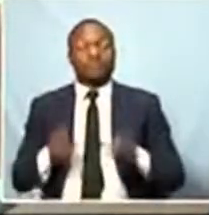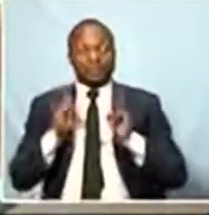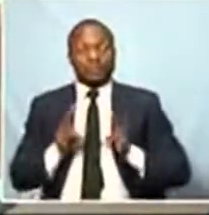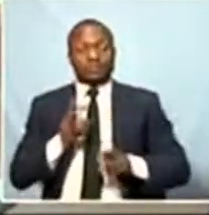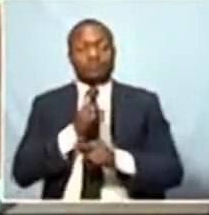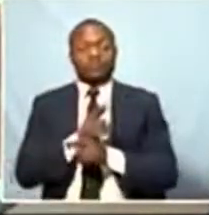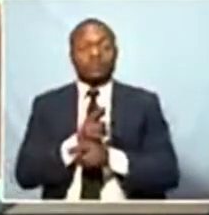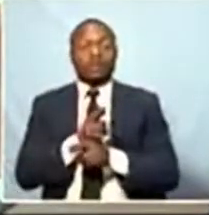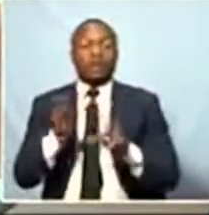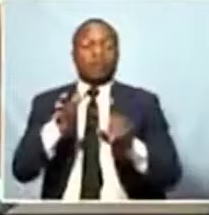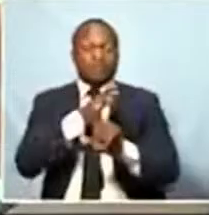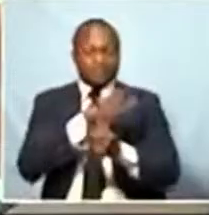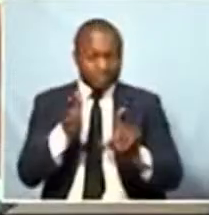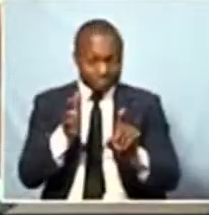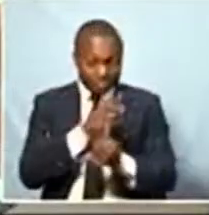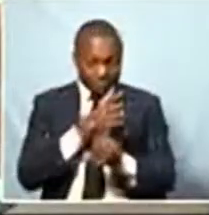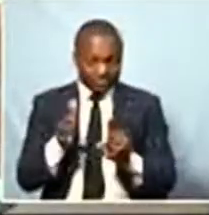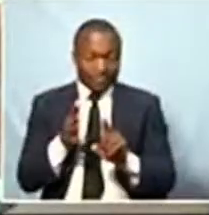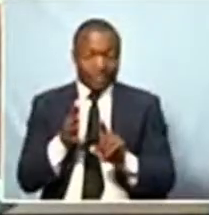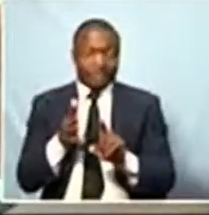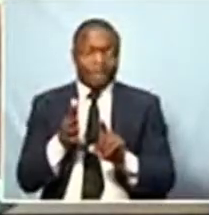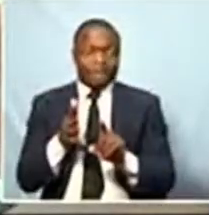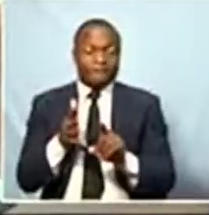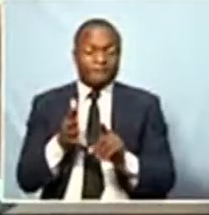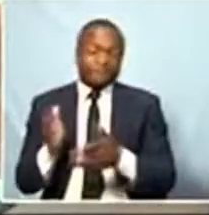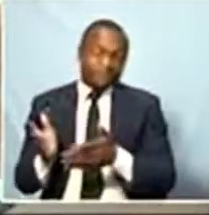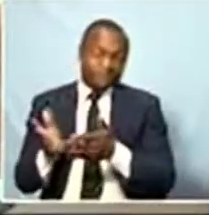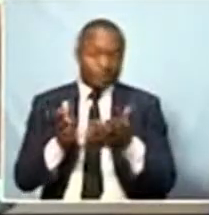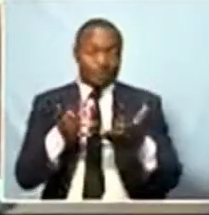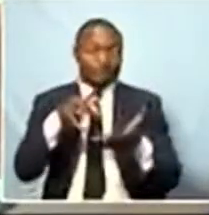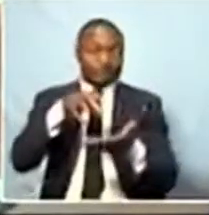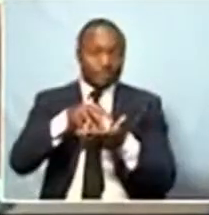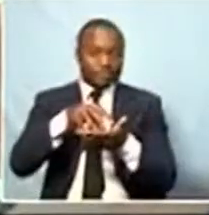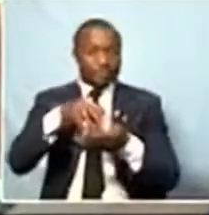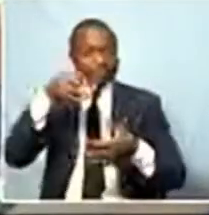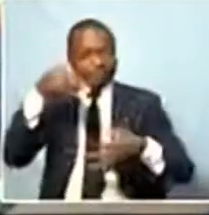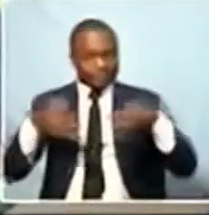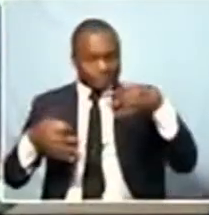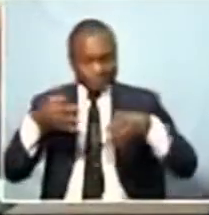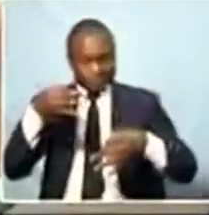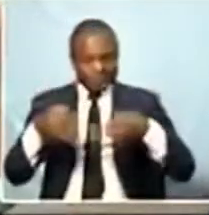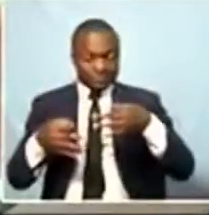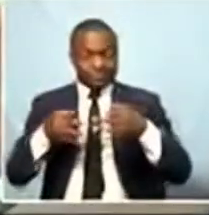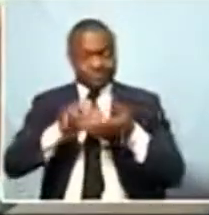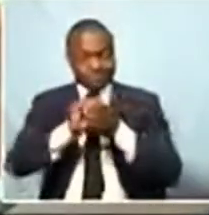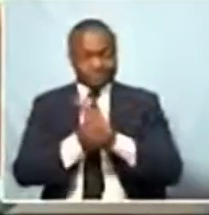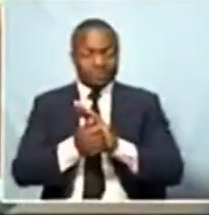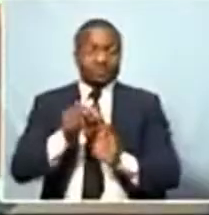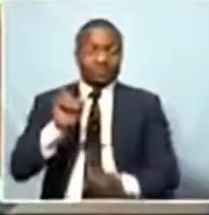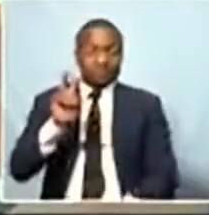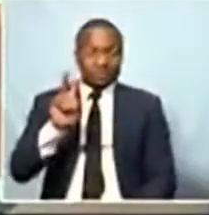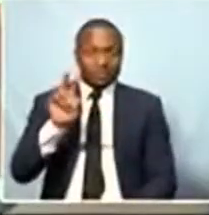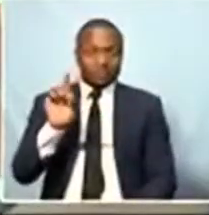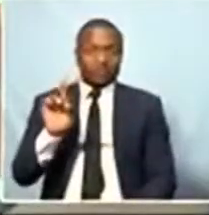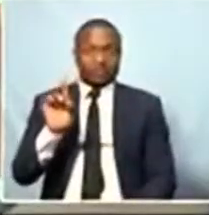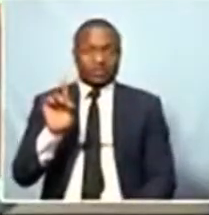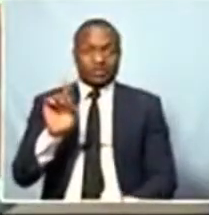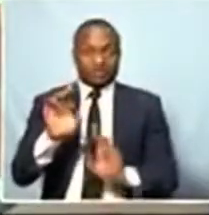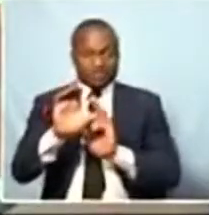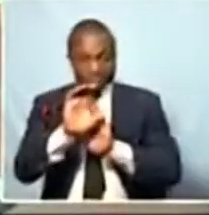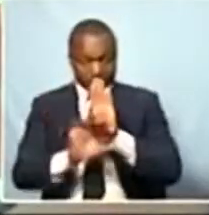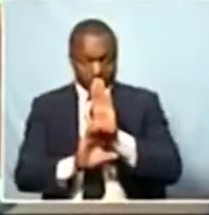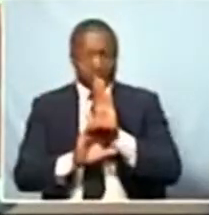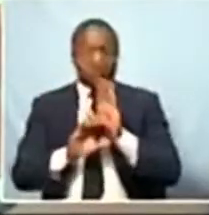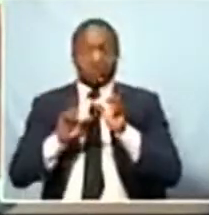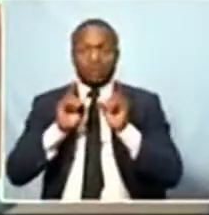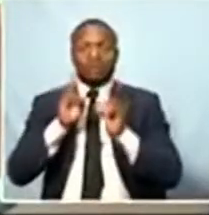abuse is to take matters to court, most especially pursuant to Article 28 of the Constitution, where the